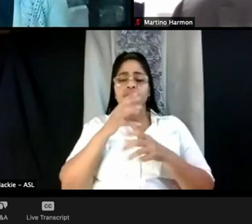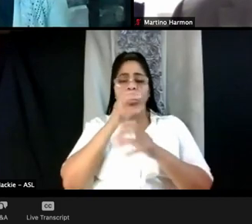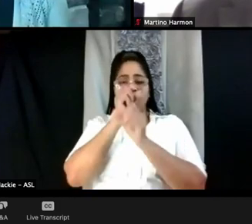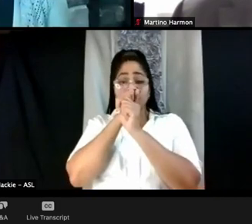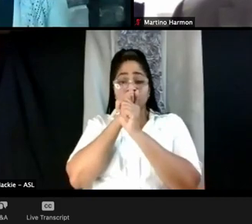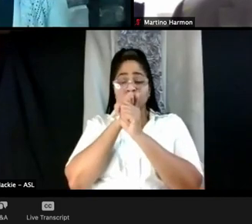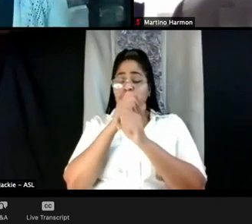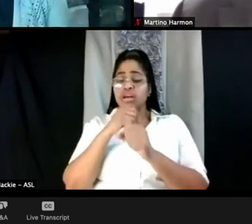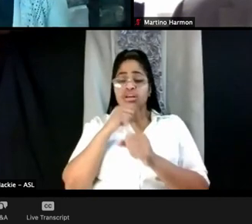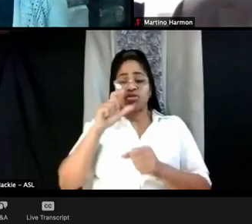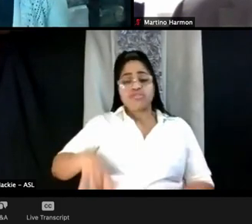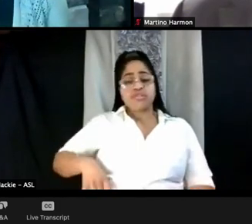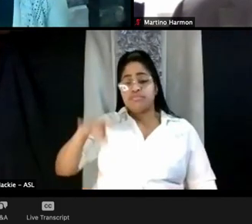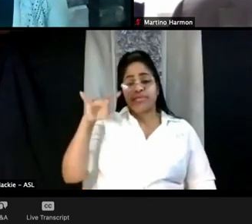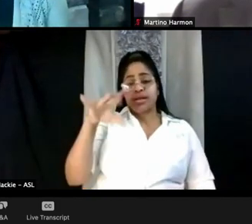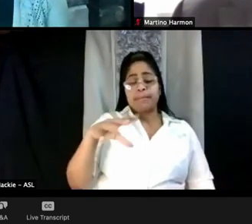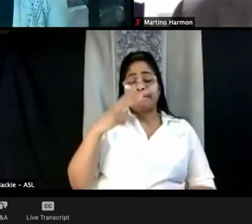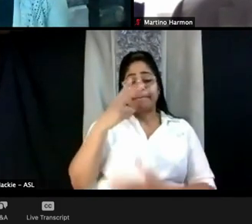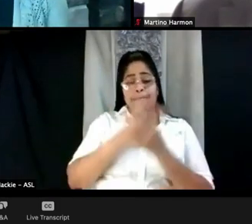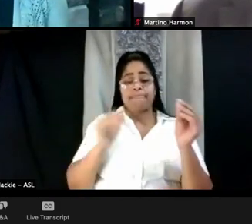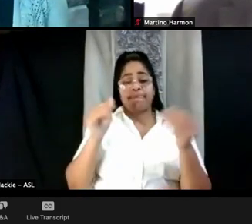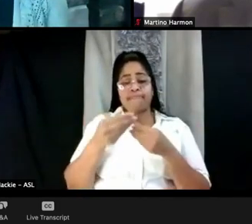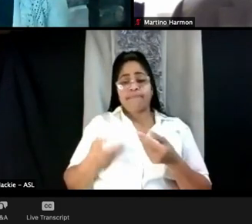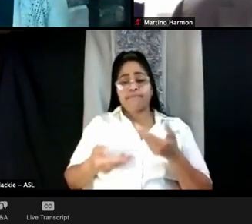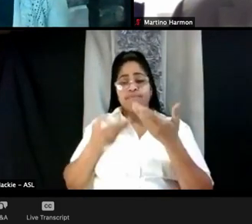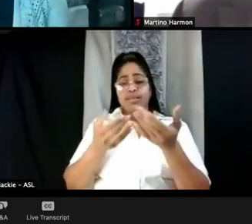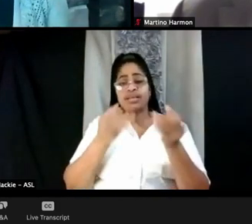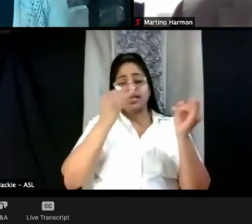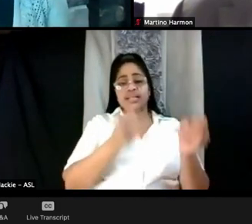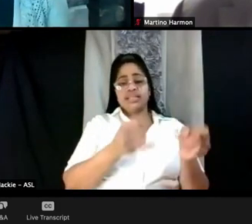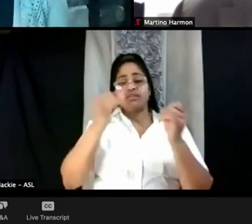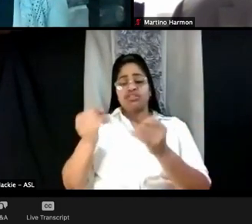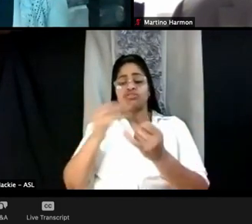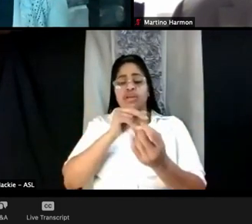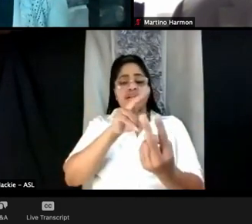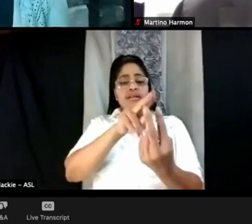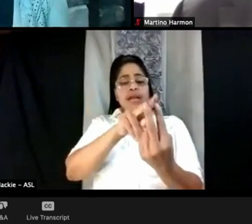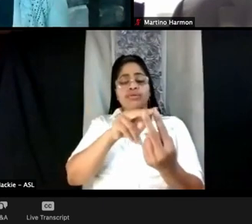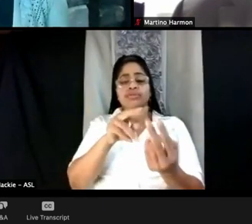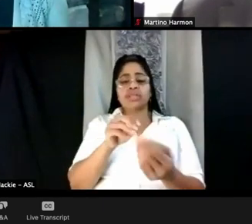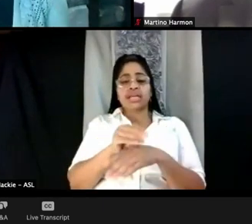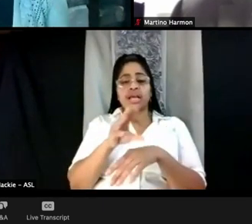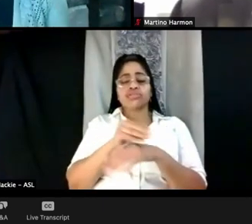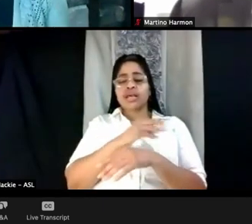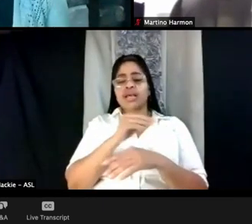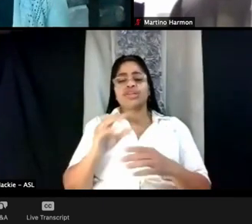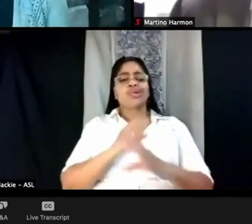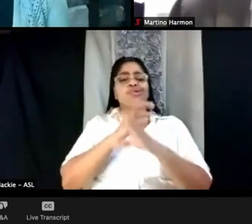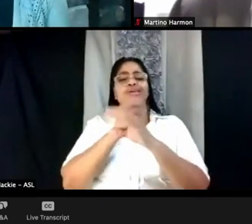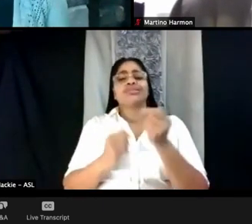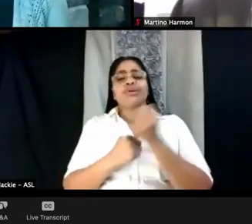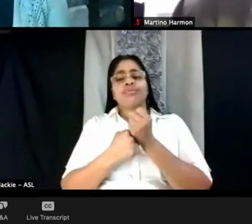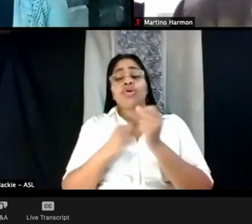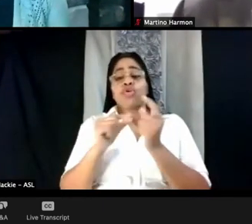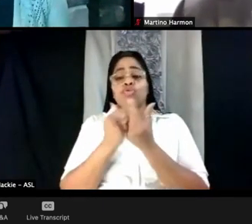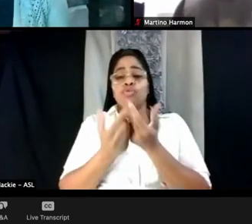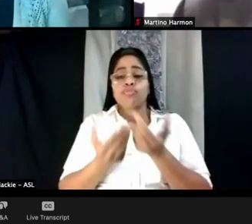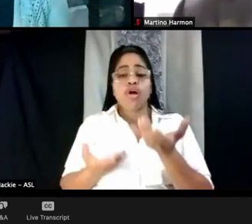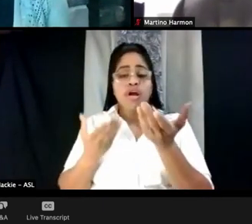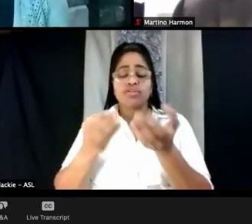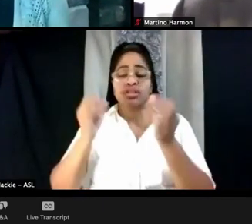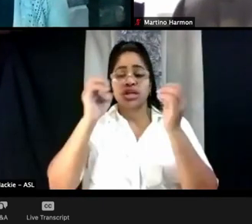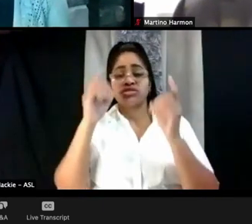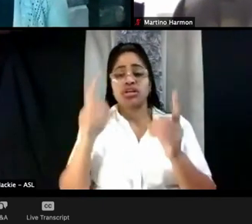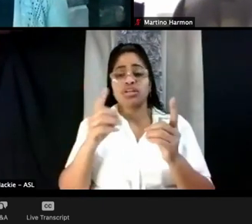you. Both offices provide individual and couples counseling, as well as crisis support, group offerings, education,